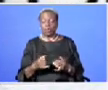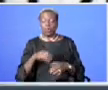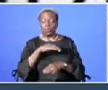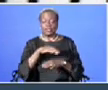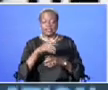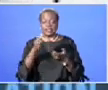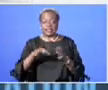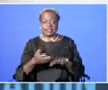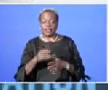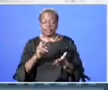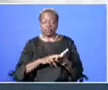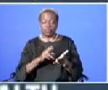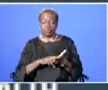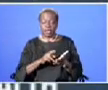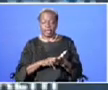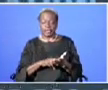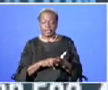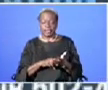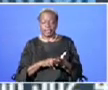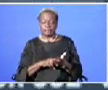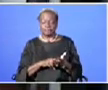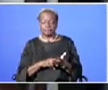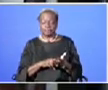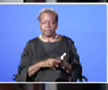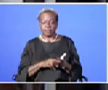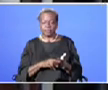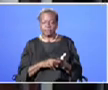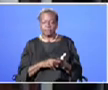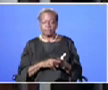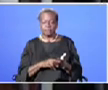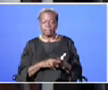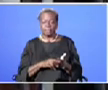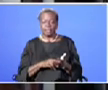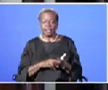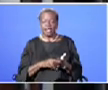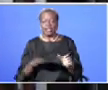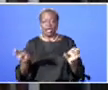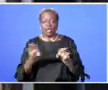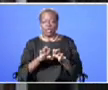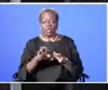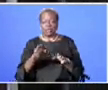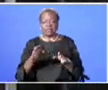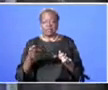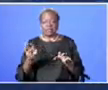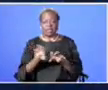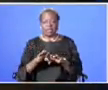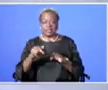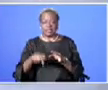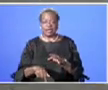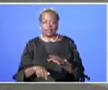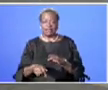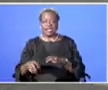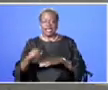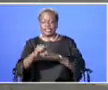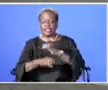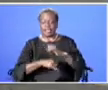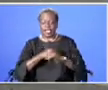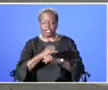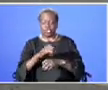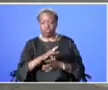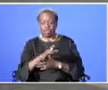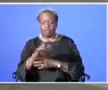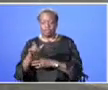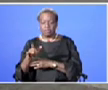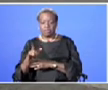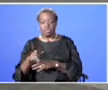the country is managing the COVID-19 response on the Family Islands amidst the shutdown in international and inter-island travel. And Dr.